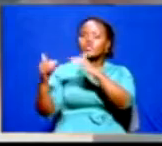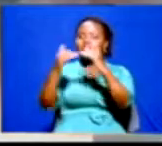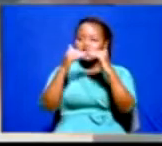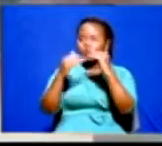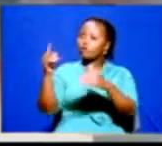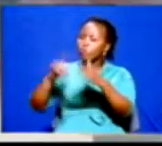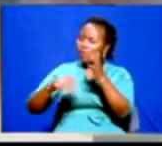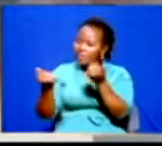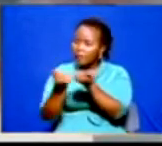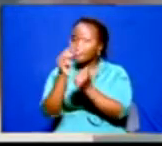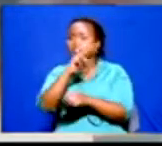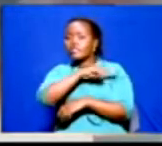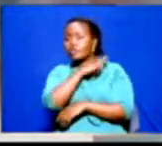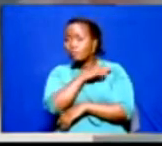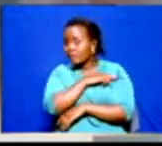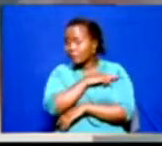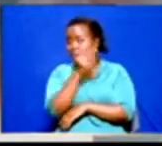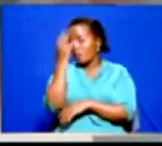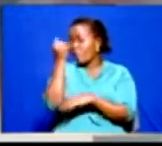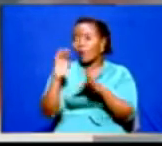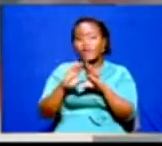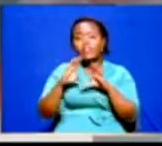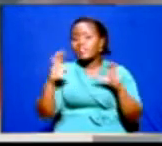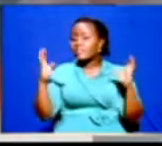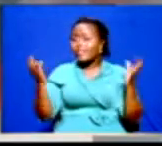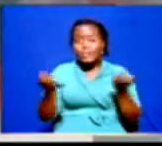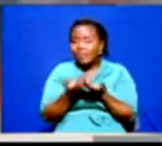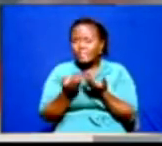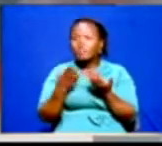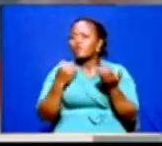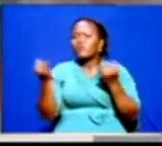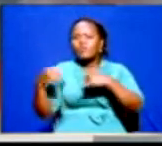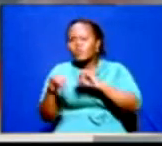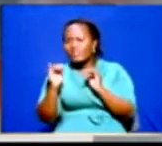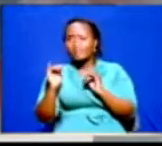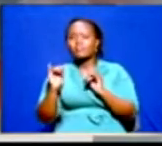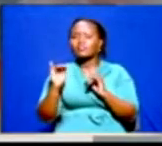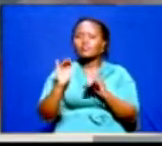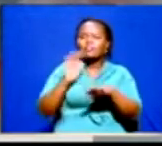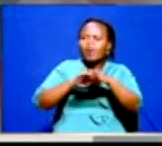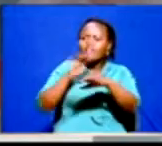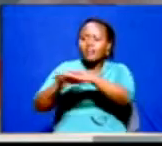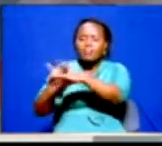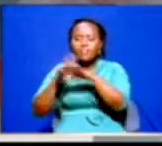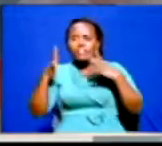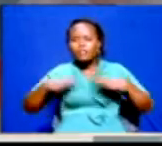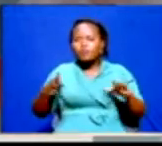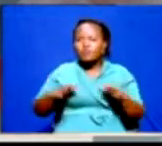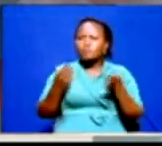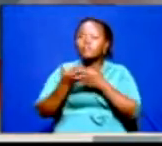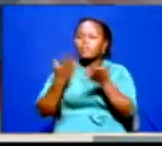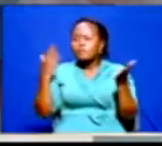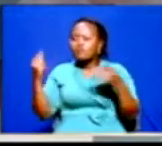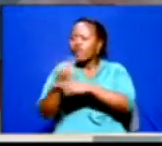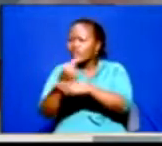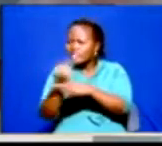because in the real world you don't want to start touching a patient, a human being, before going through the rigorous training